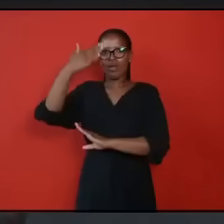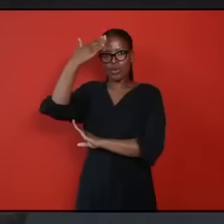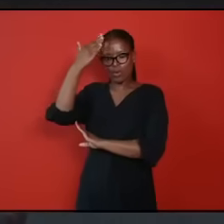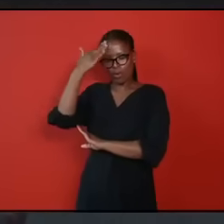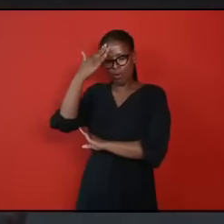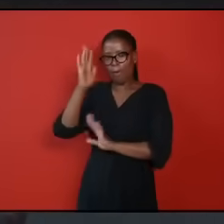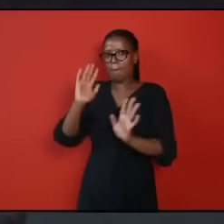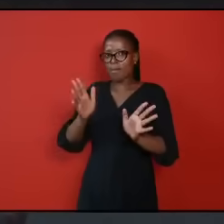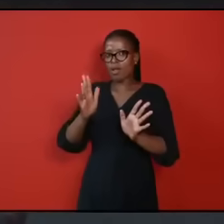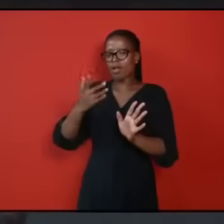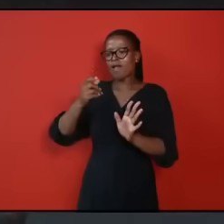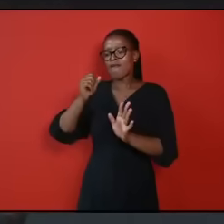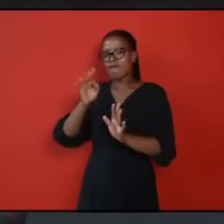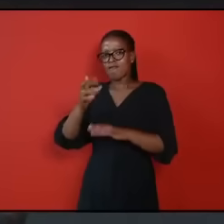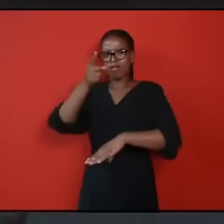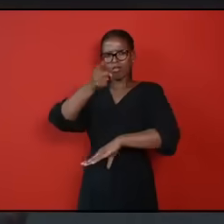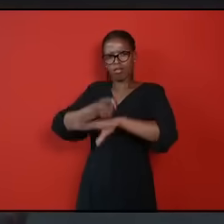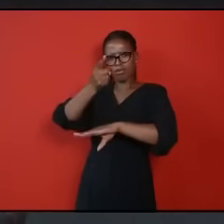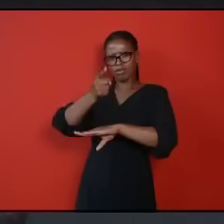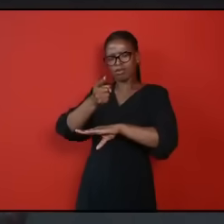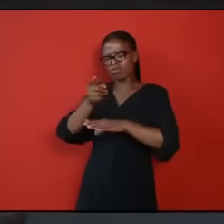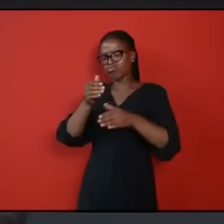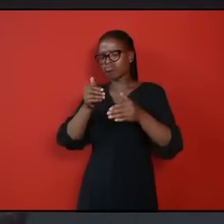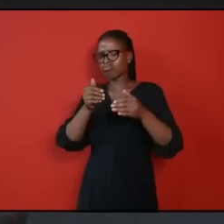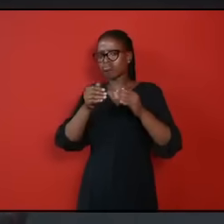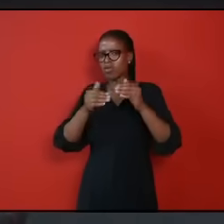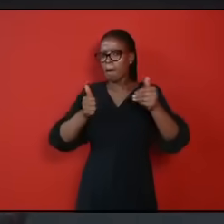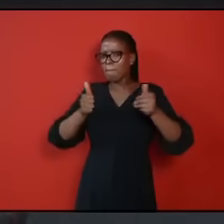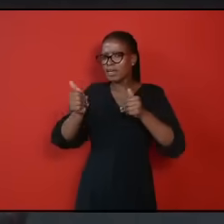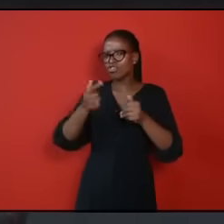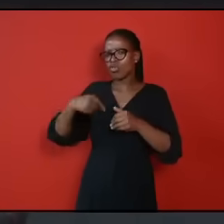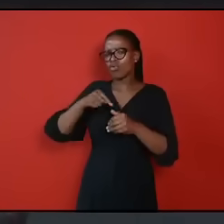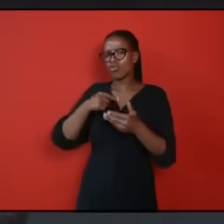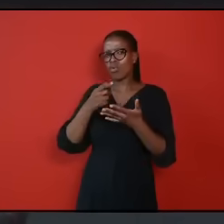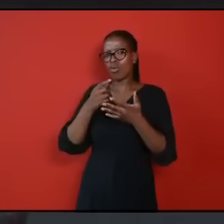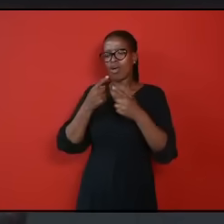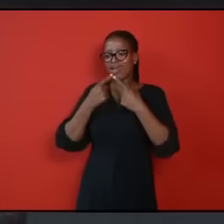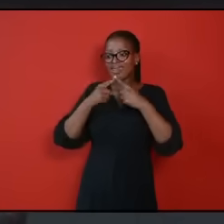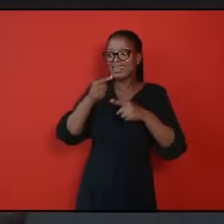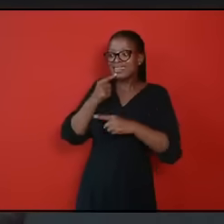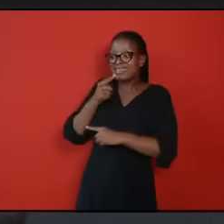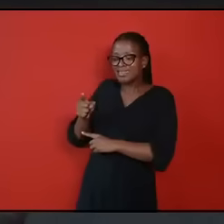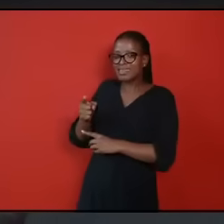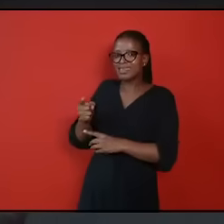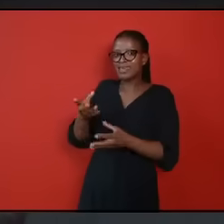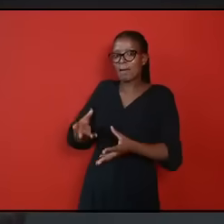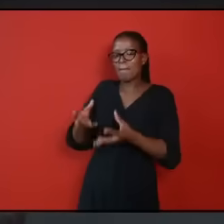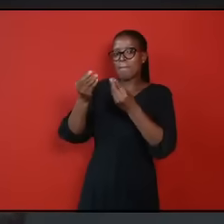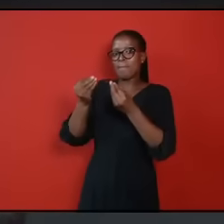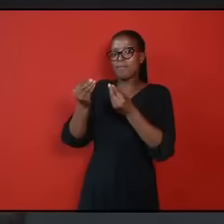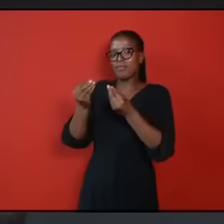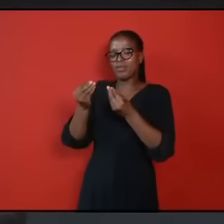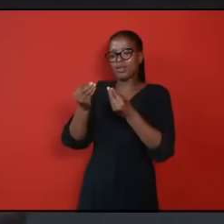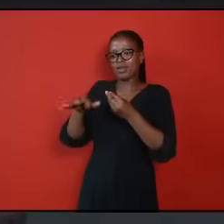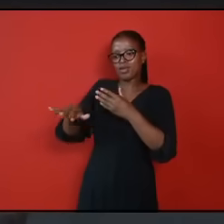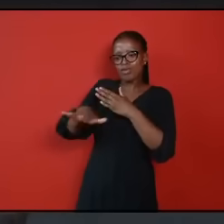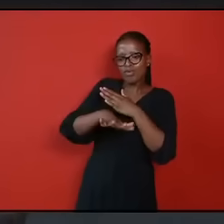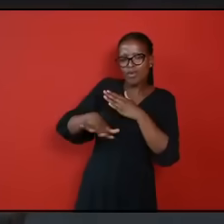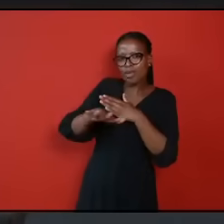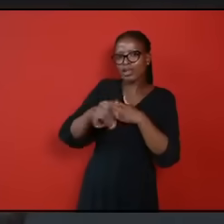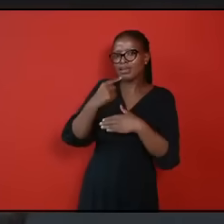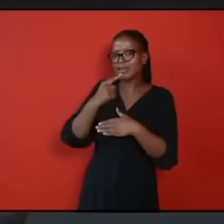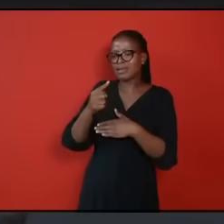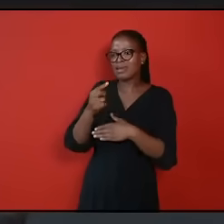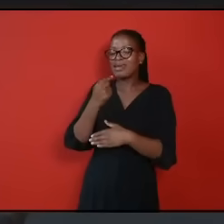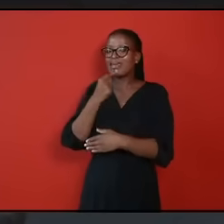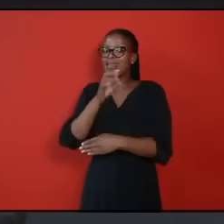the disciplinary measures for the continued statement of him saying that he has founded the area, especially since